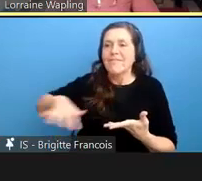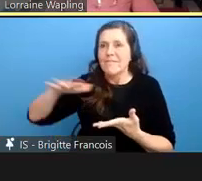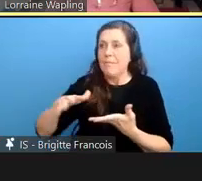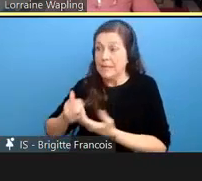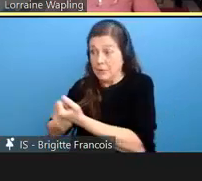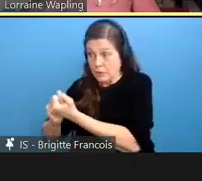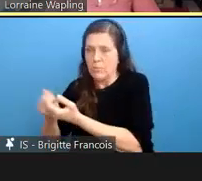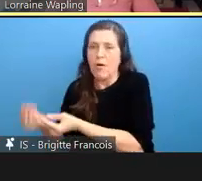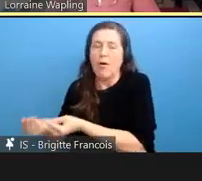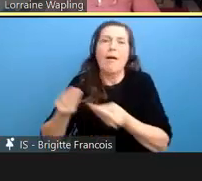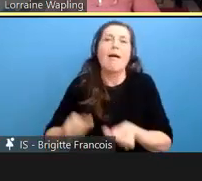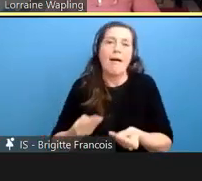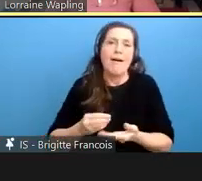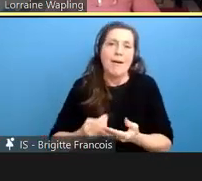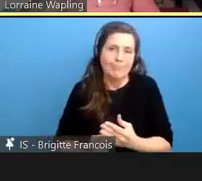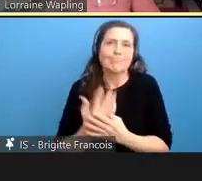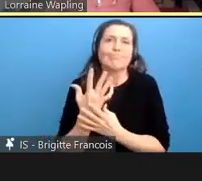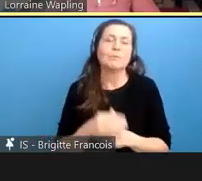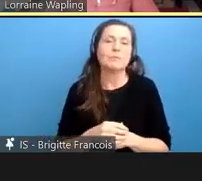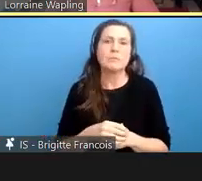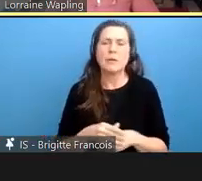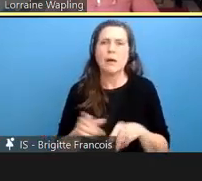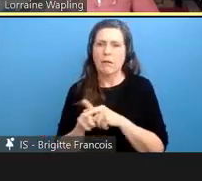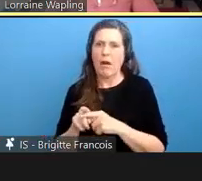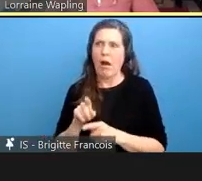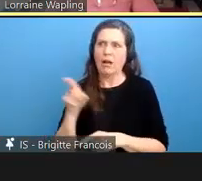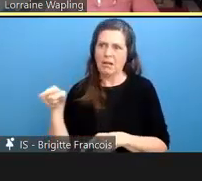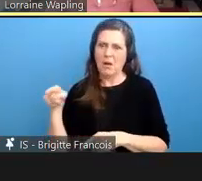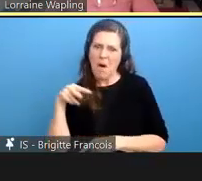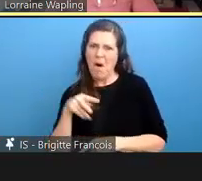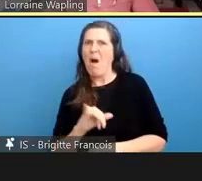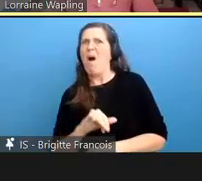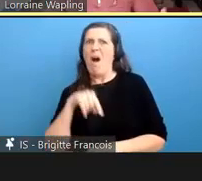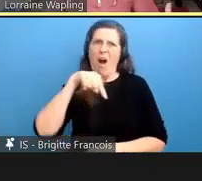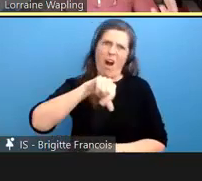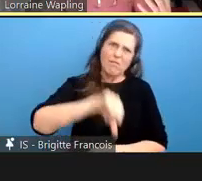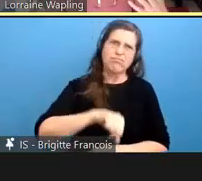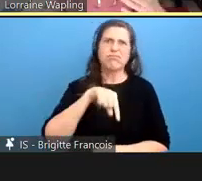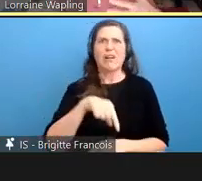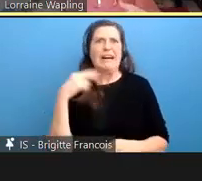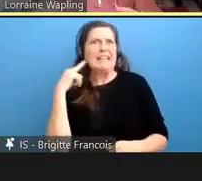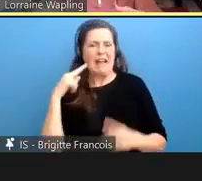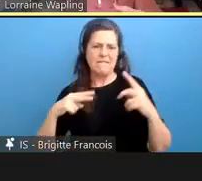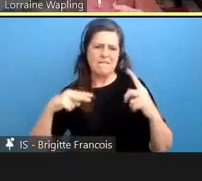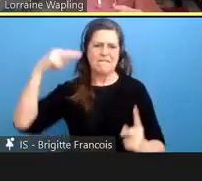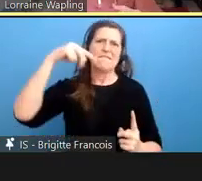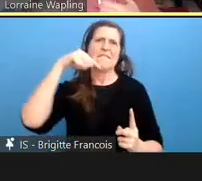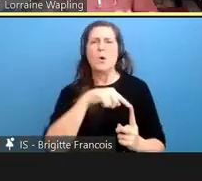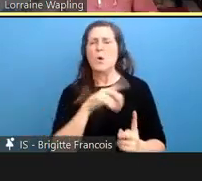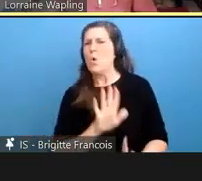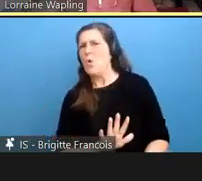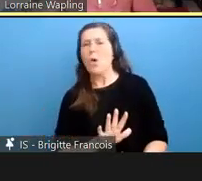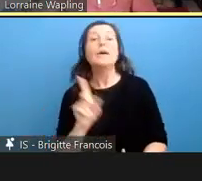be, especially around reducing stigma. So that's really important, trying to ensure that a deaf child is